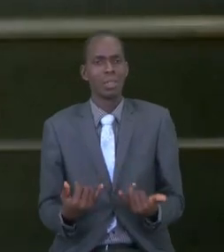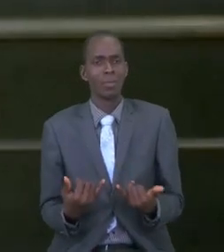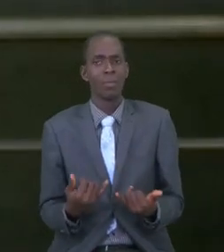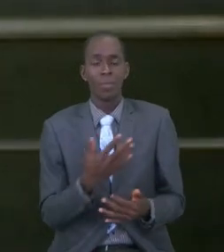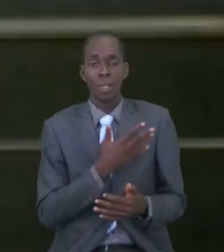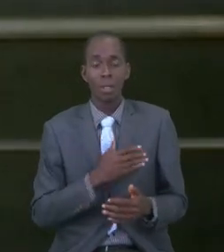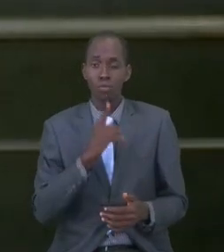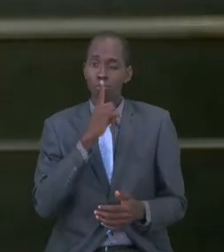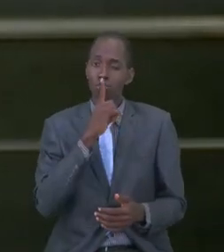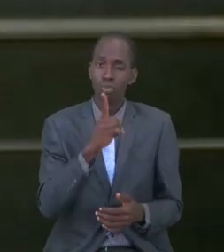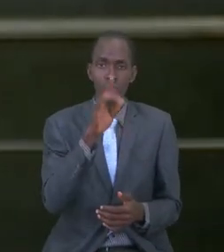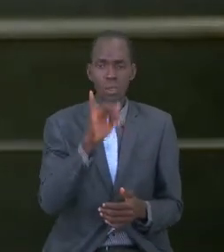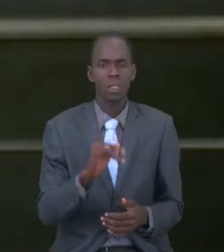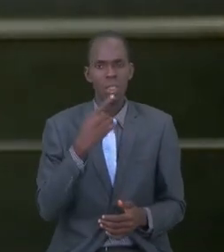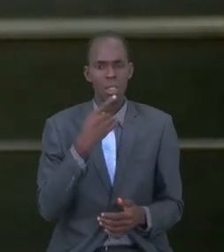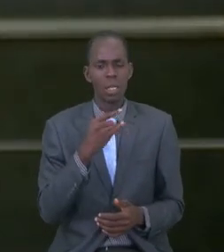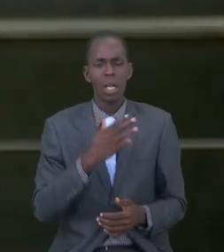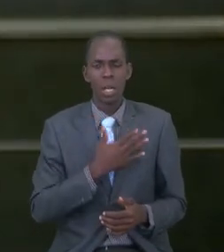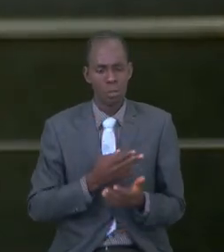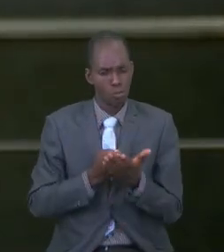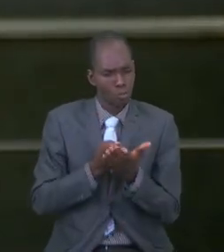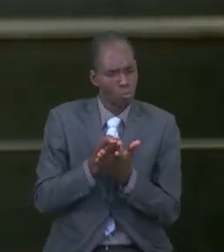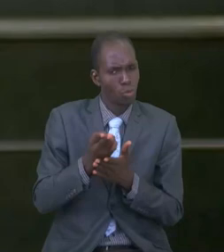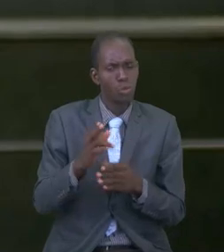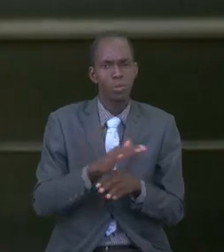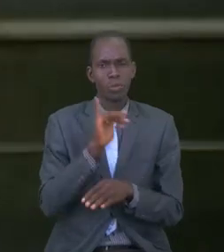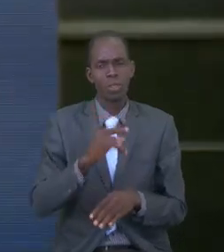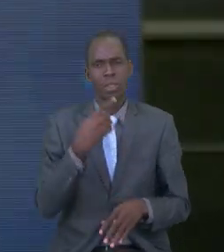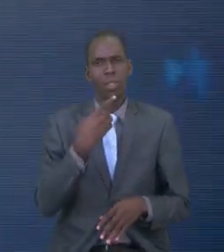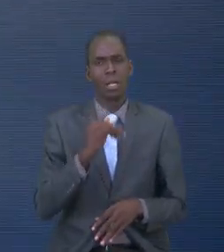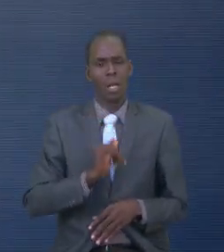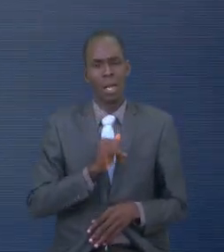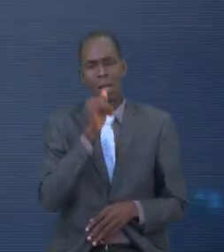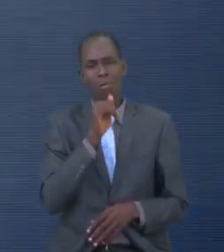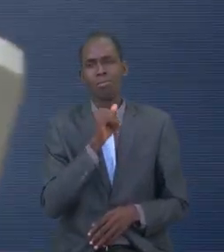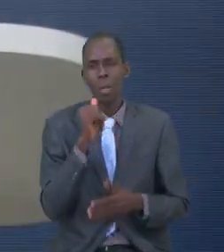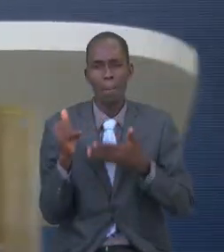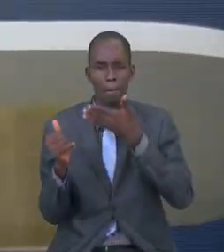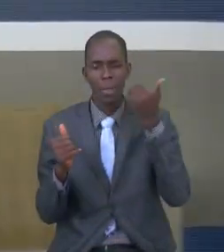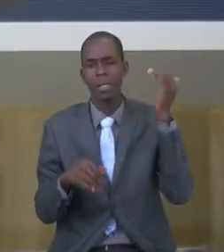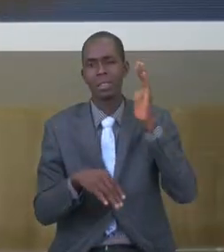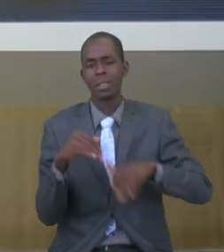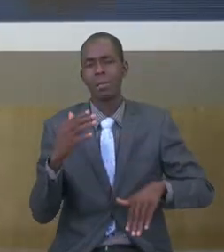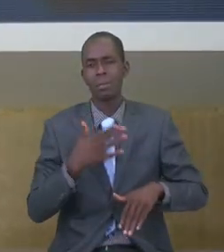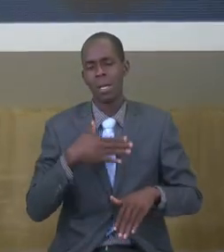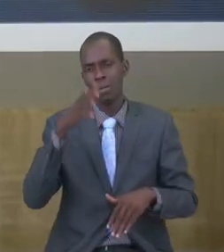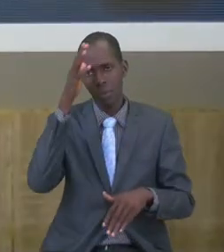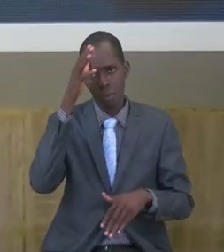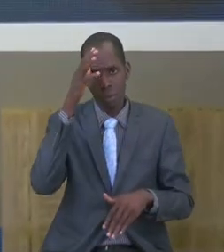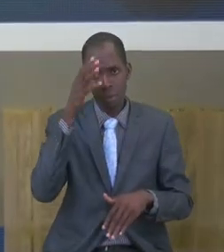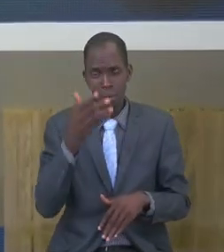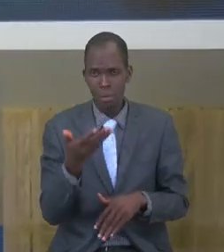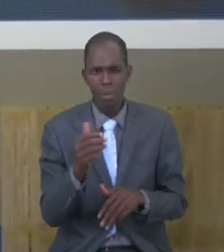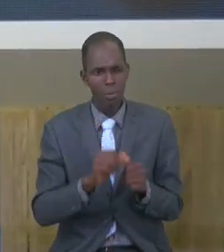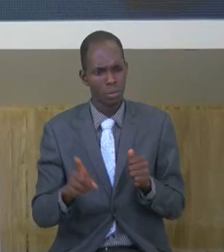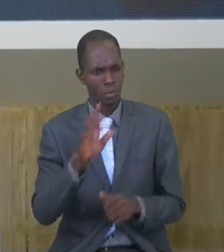sincerely say and honestly say, I am not better than my father. Everybody will